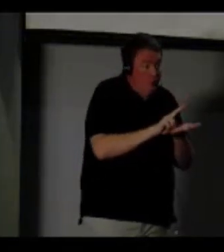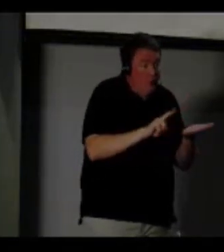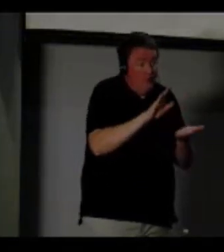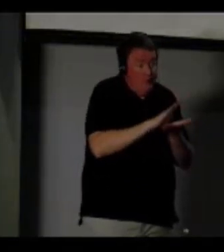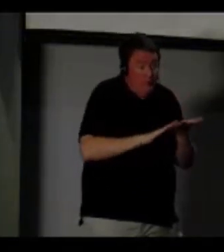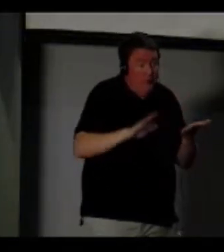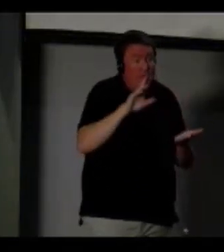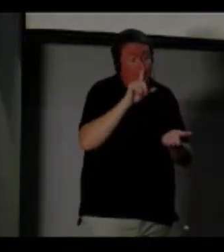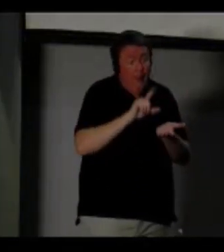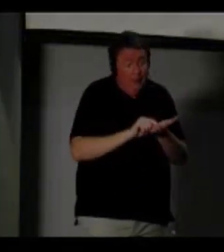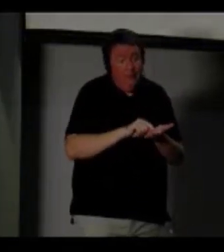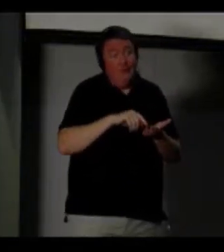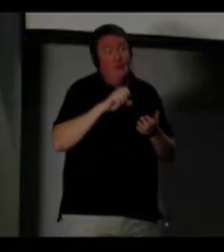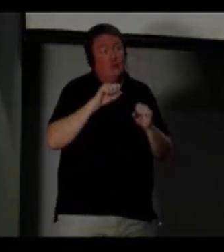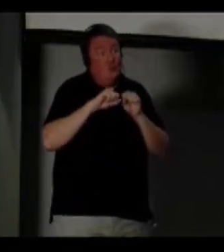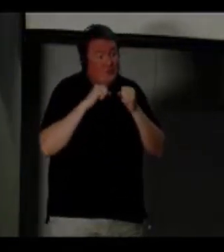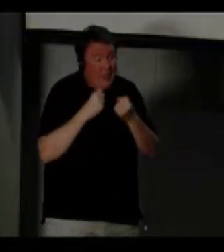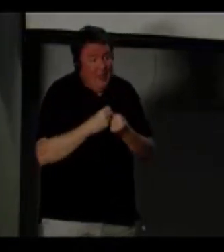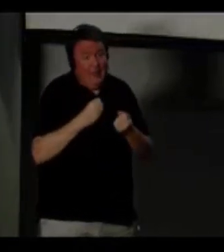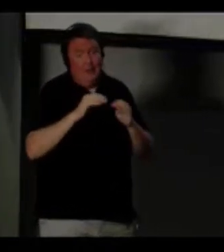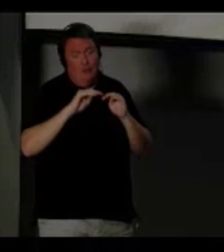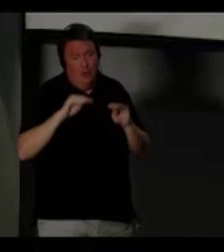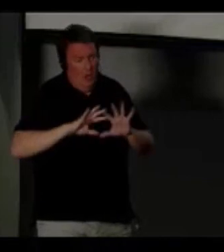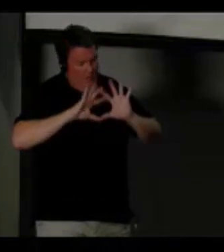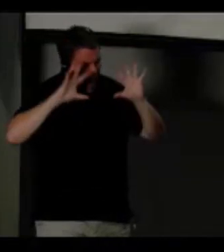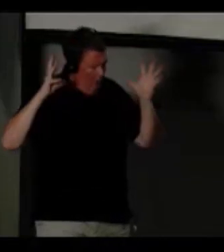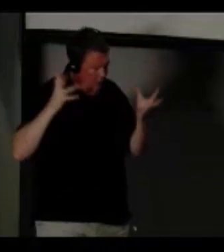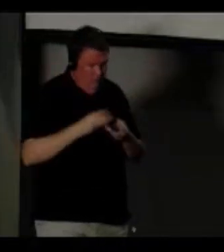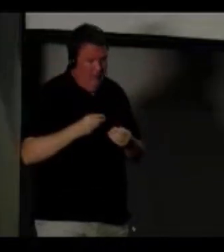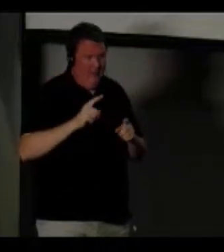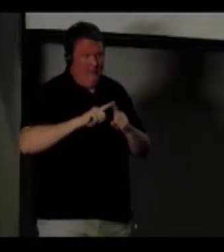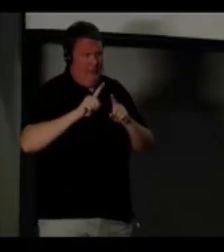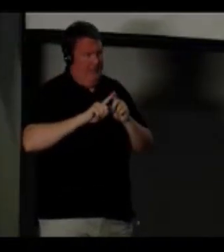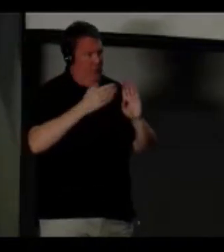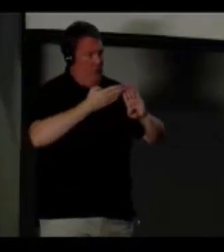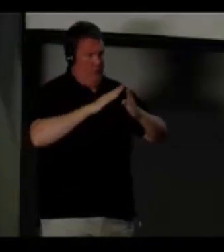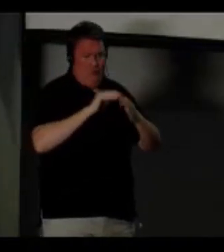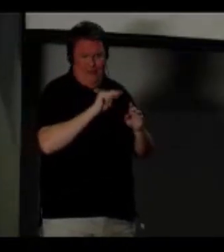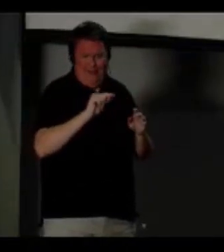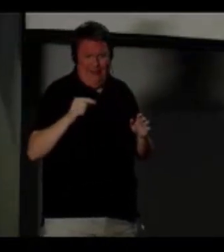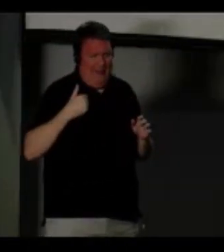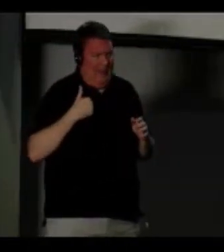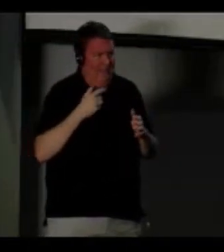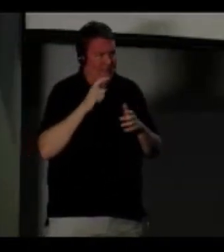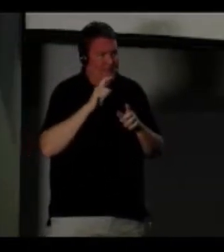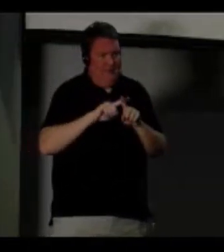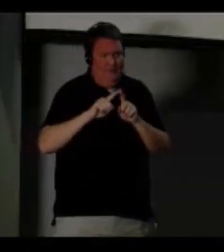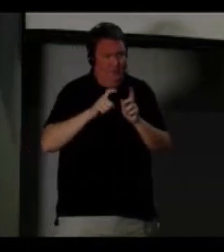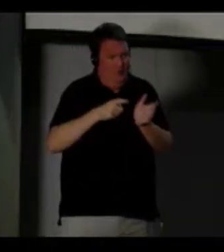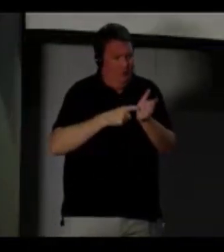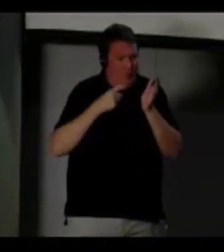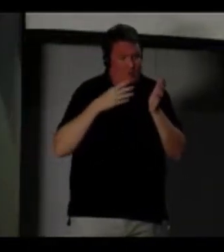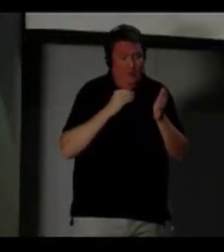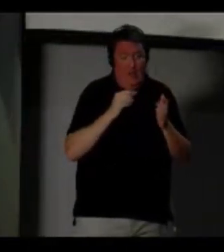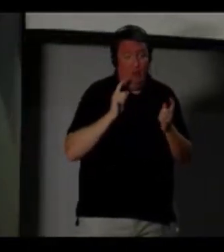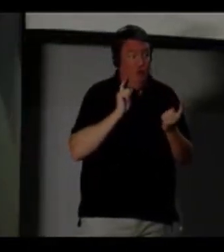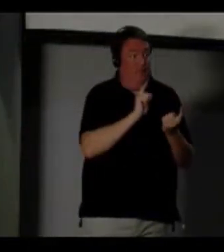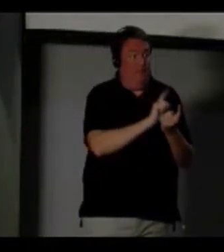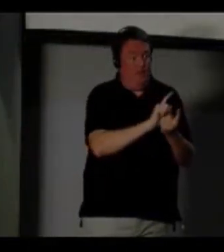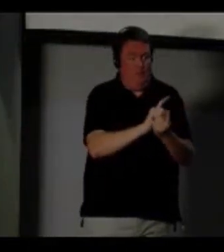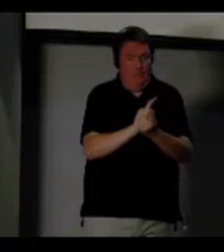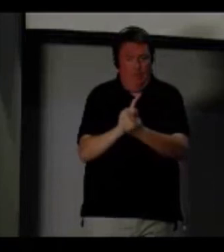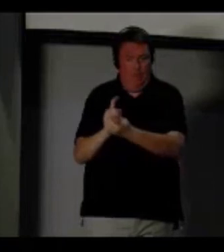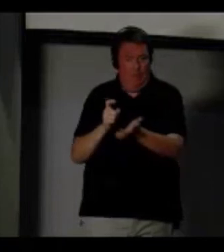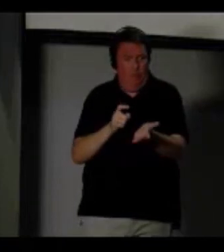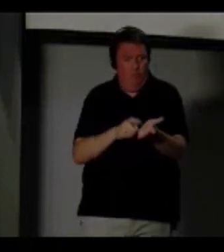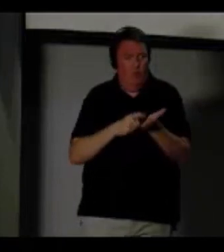publishers, societies alike. Different subject communities have different needs, and finding a way to meet all their requirements is far